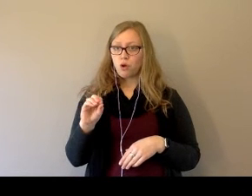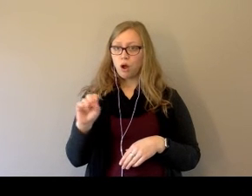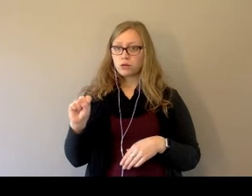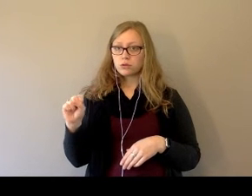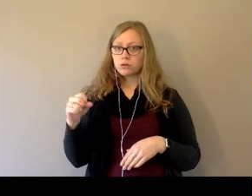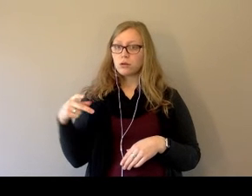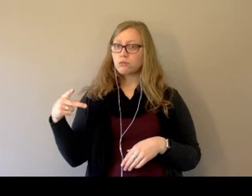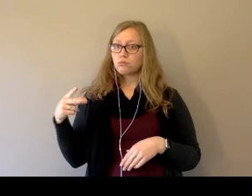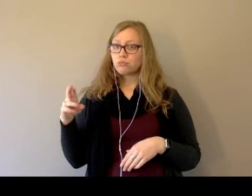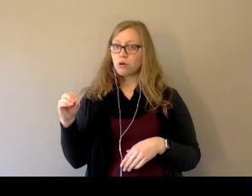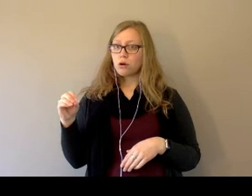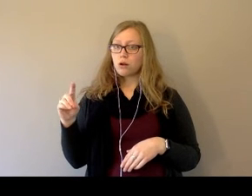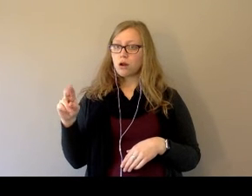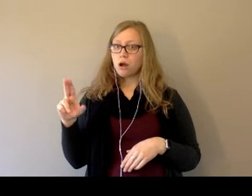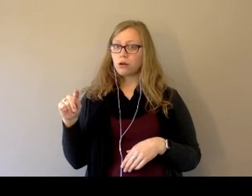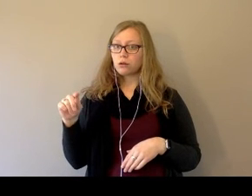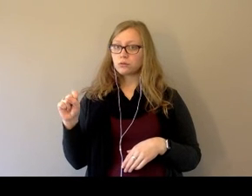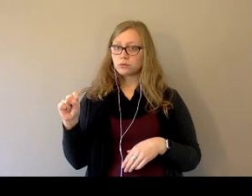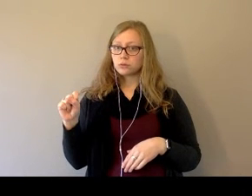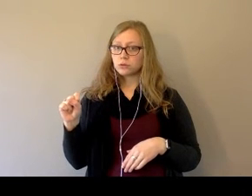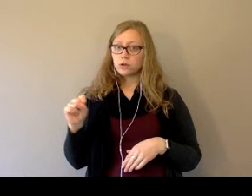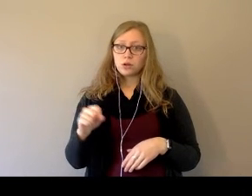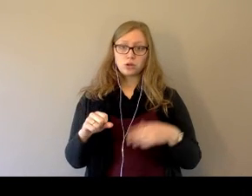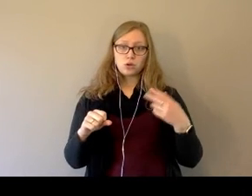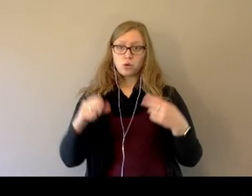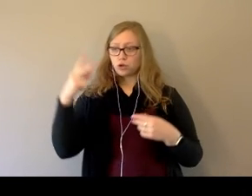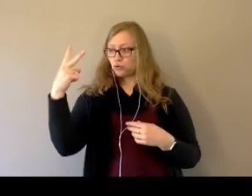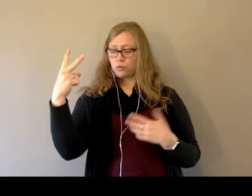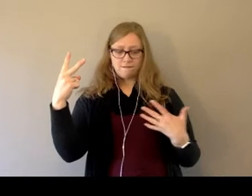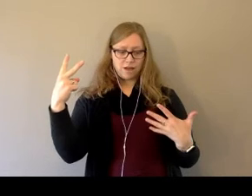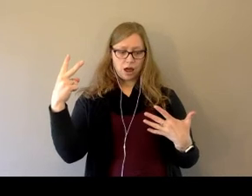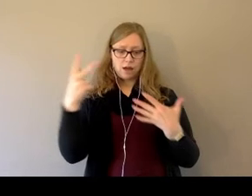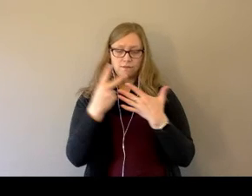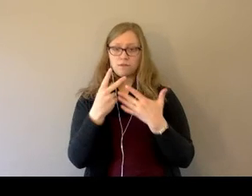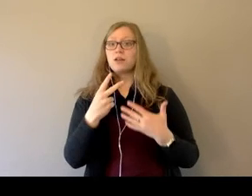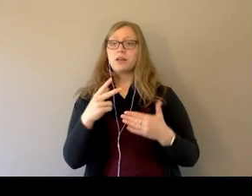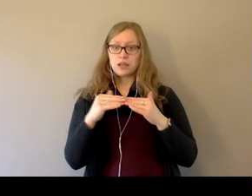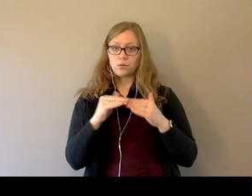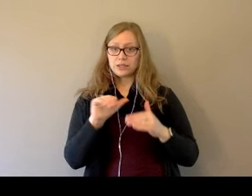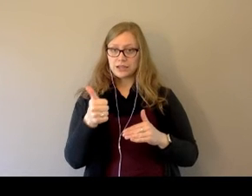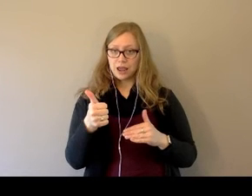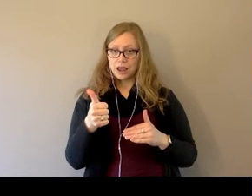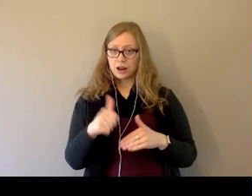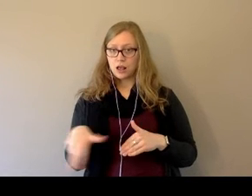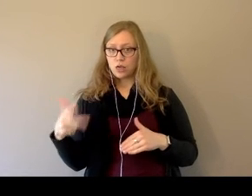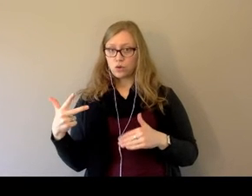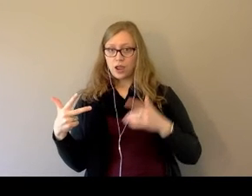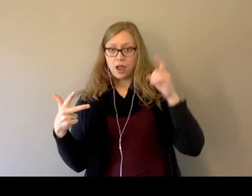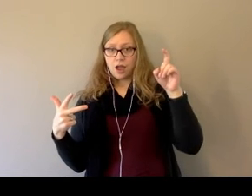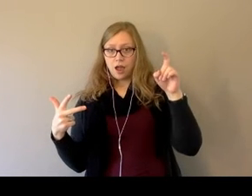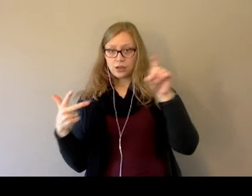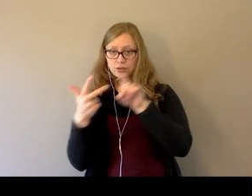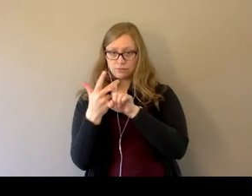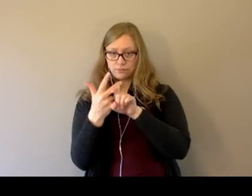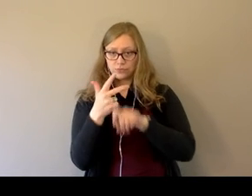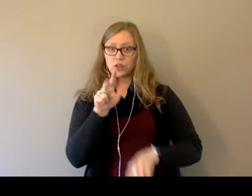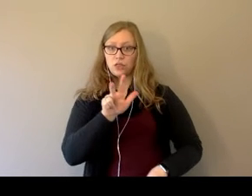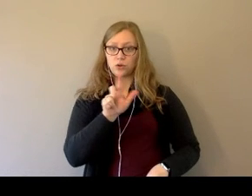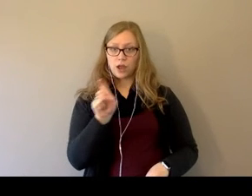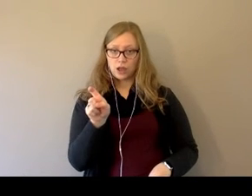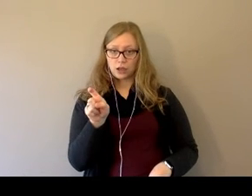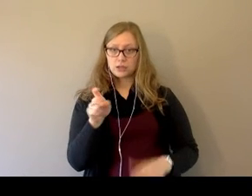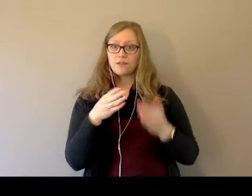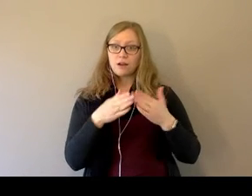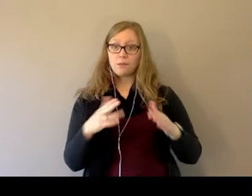2 is 10, 3 times x is 3x, and then I'm going to divide by 3, and x is going to be